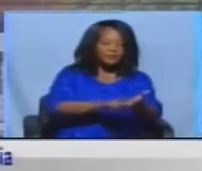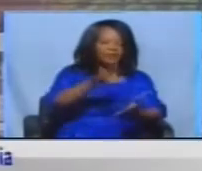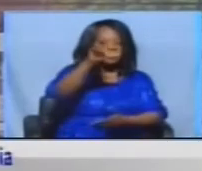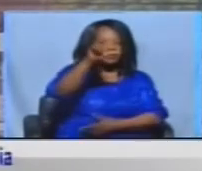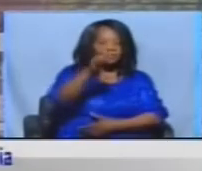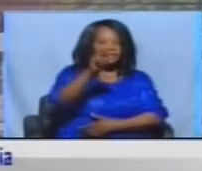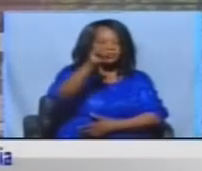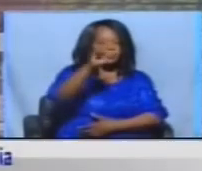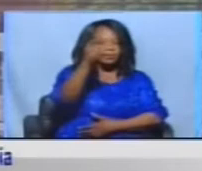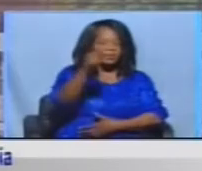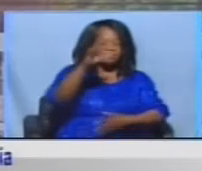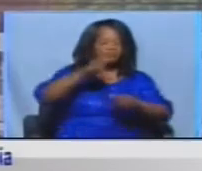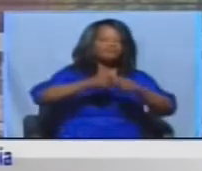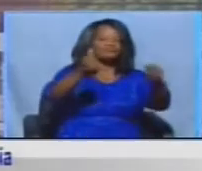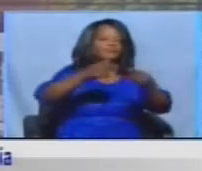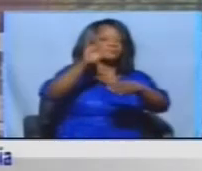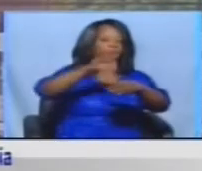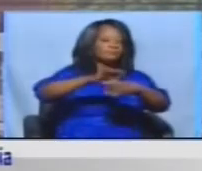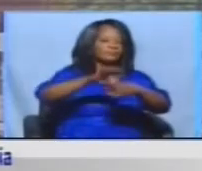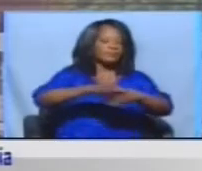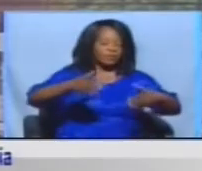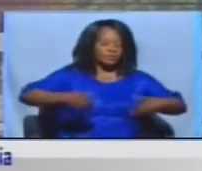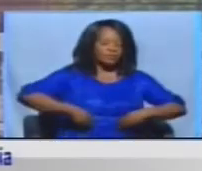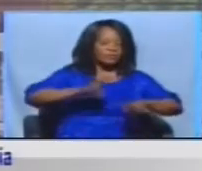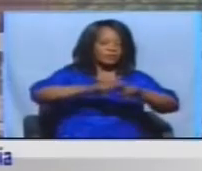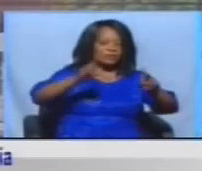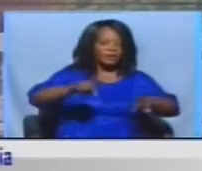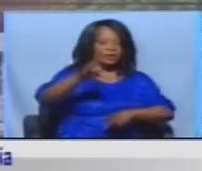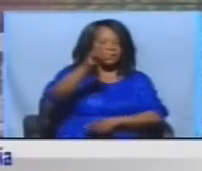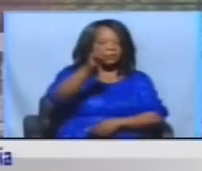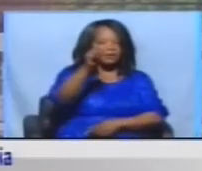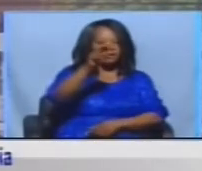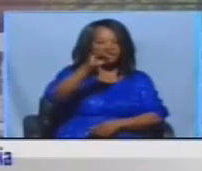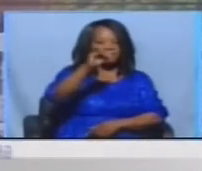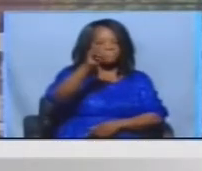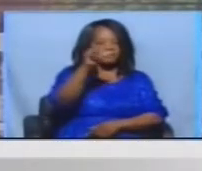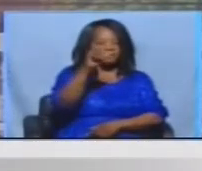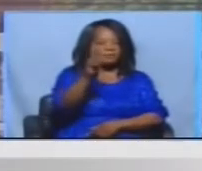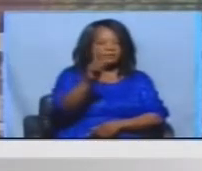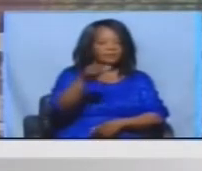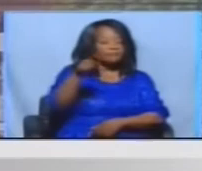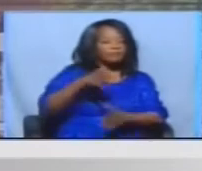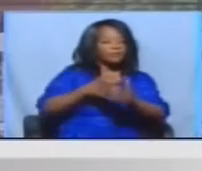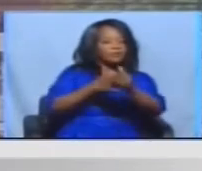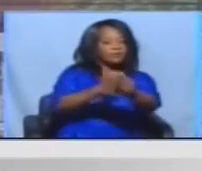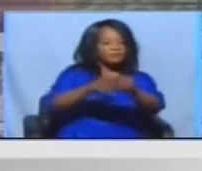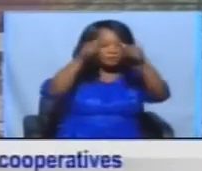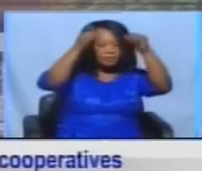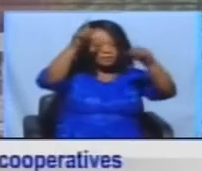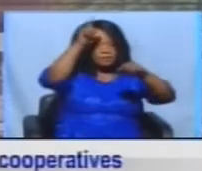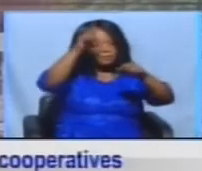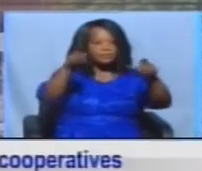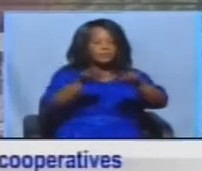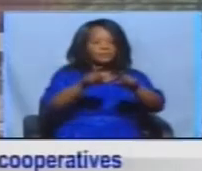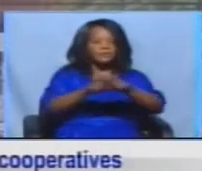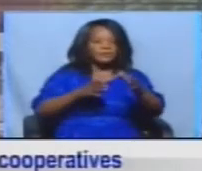2021 elections. PF Southern Province Youth Chairperson Dennis Chipoe says the leadership feels President Lungu is leading